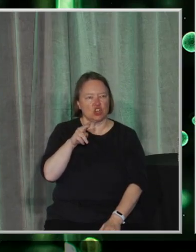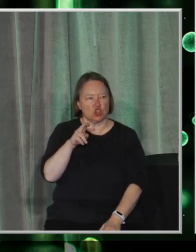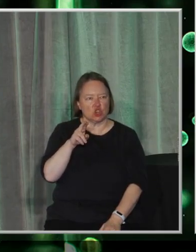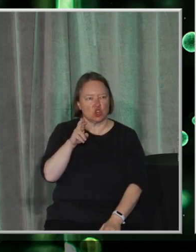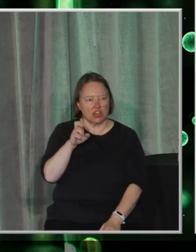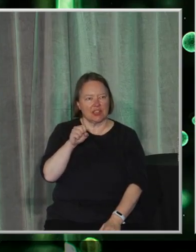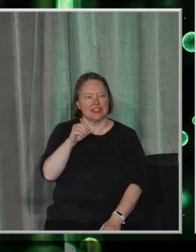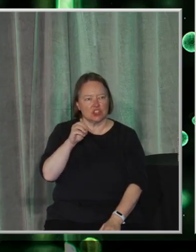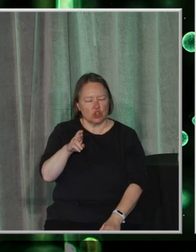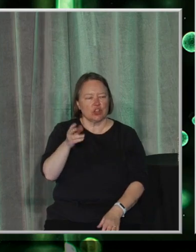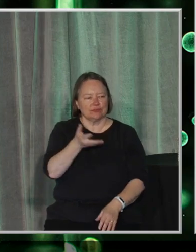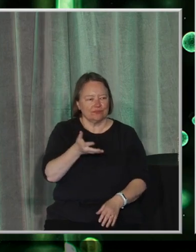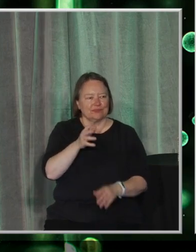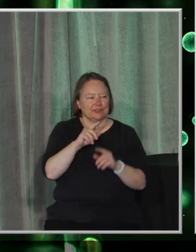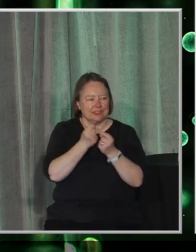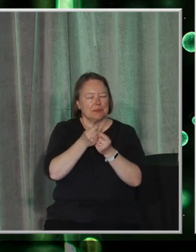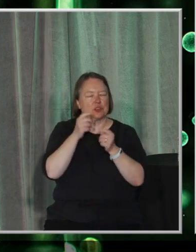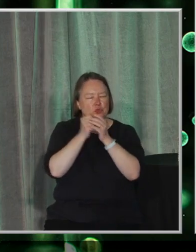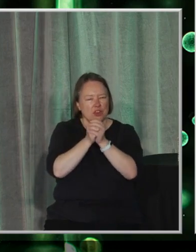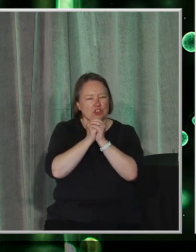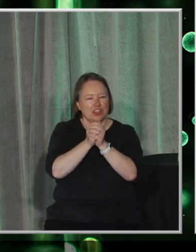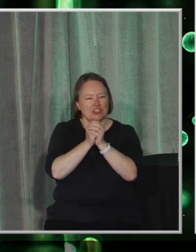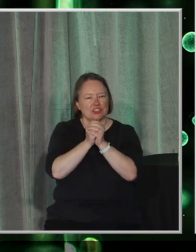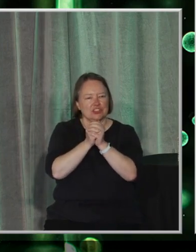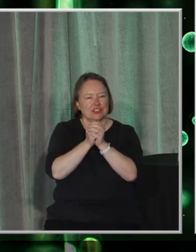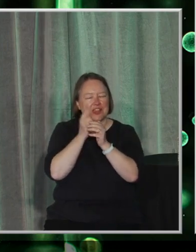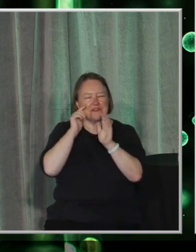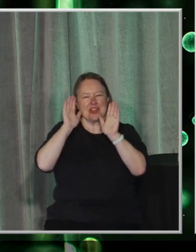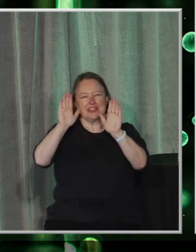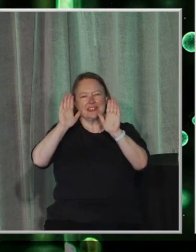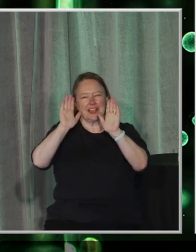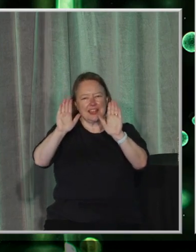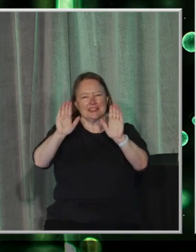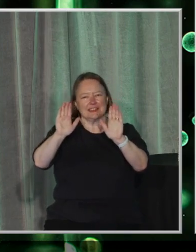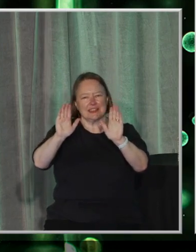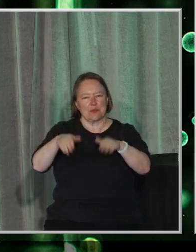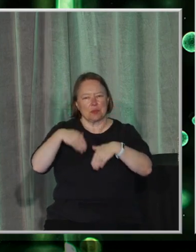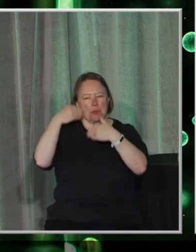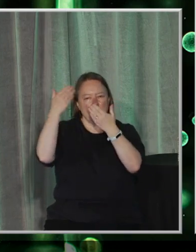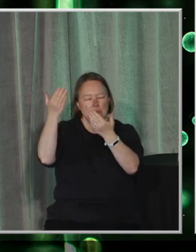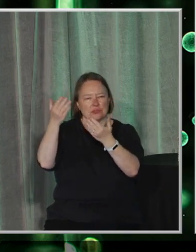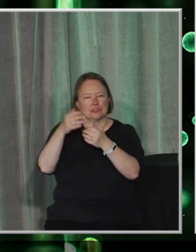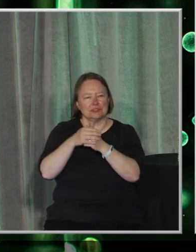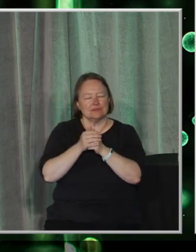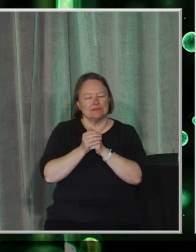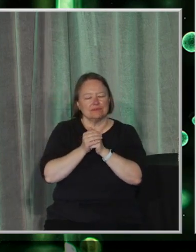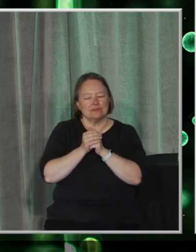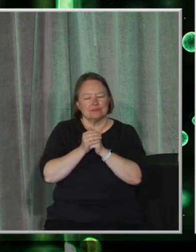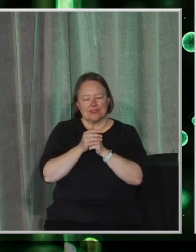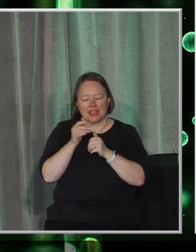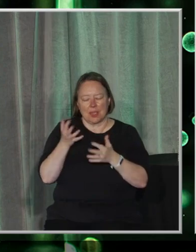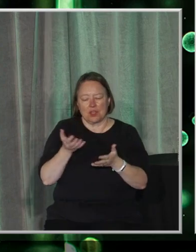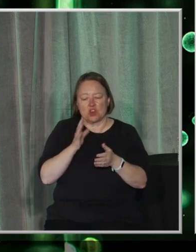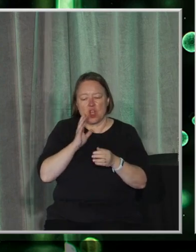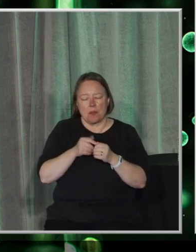congratulations on a fantastic proposal. And I'm here to talk about EcoFeed and